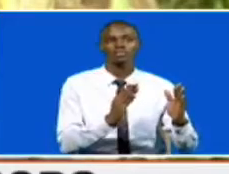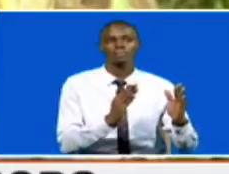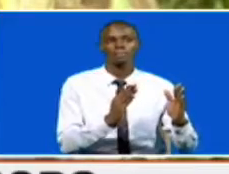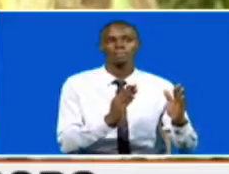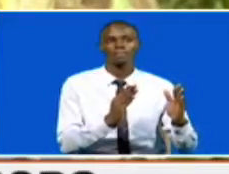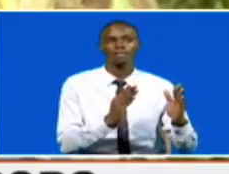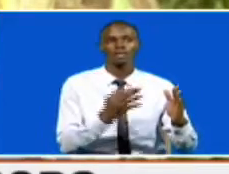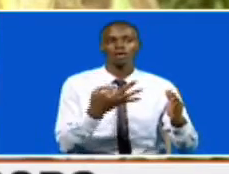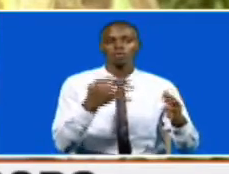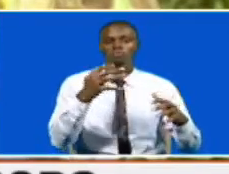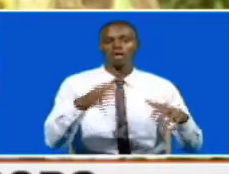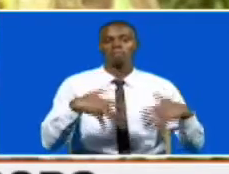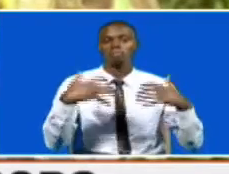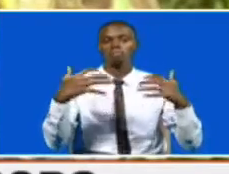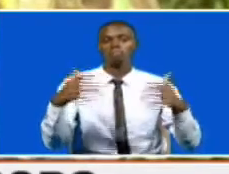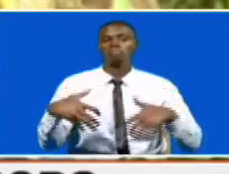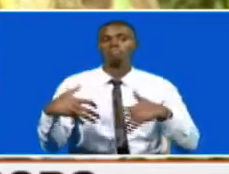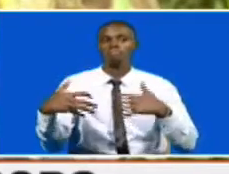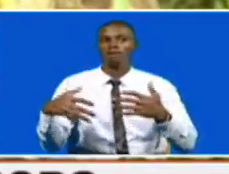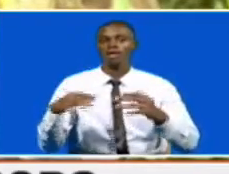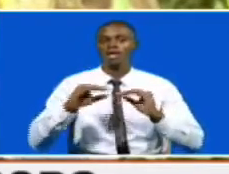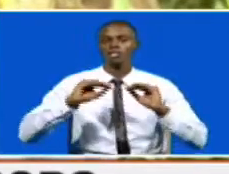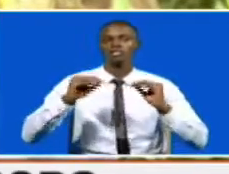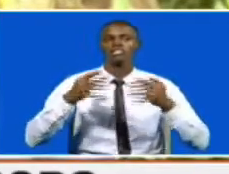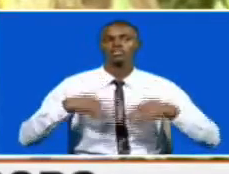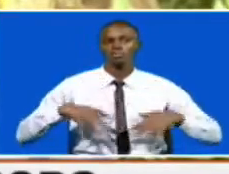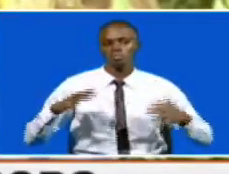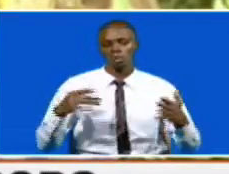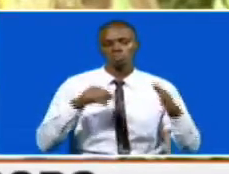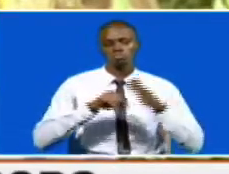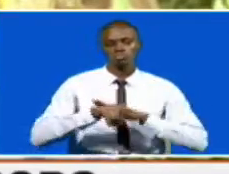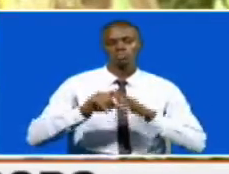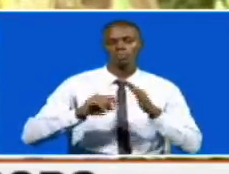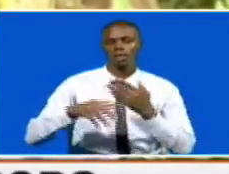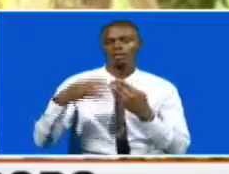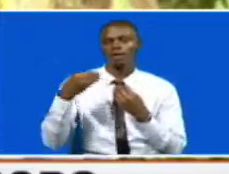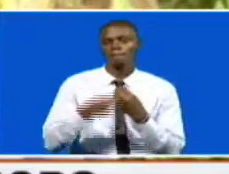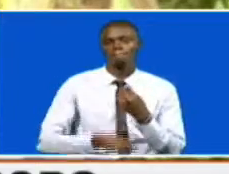of agriculture, teach people how to plant bananas,